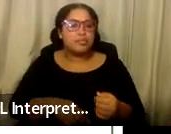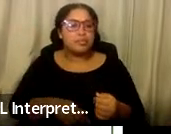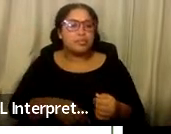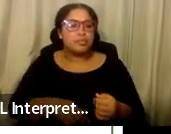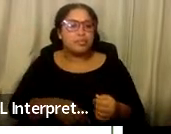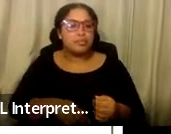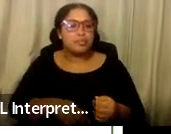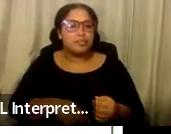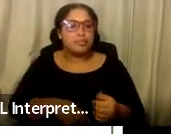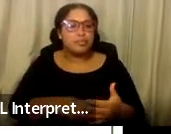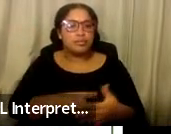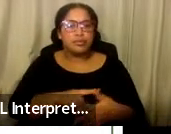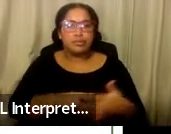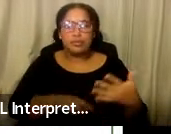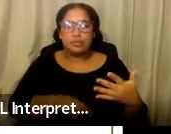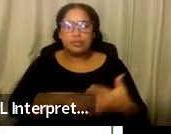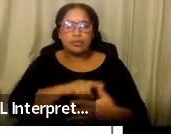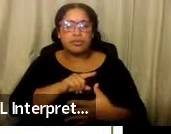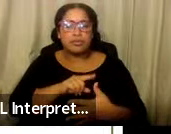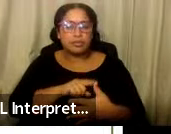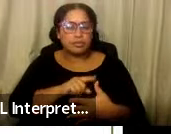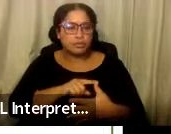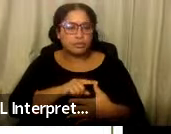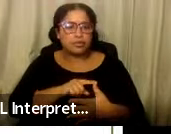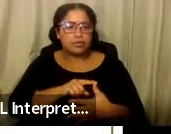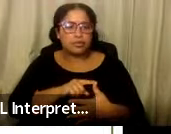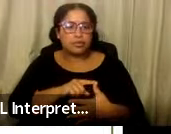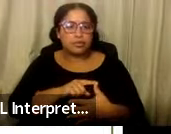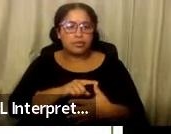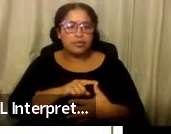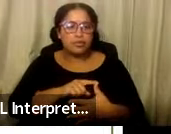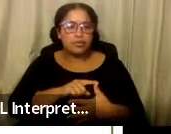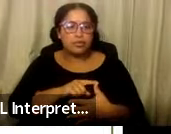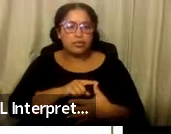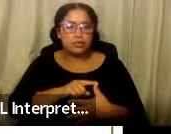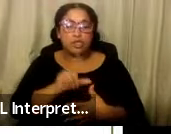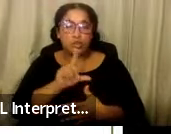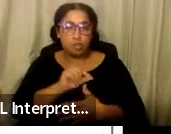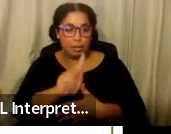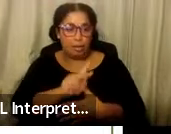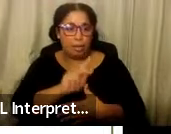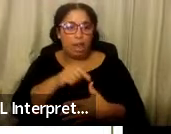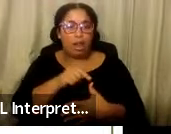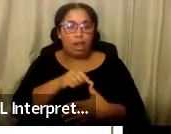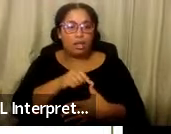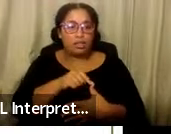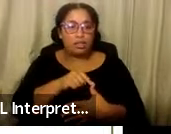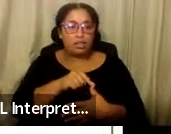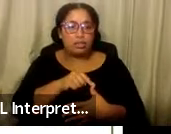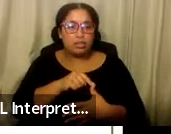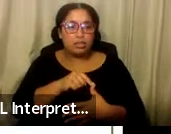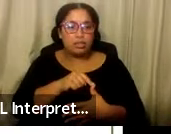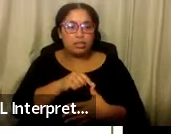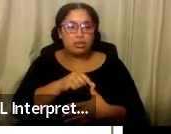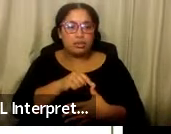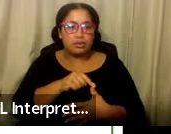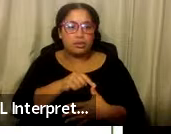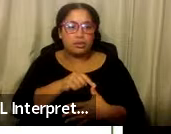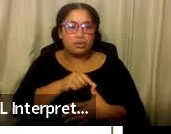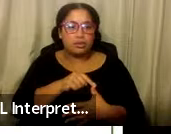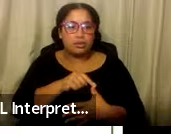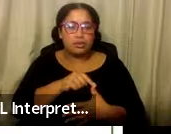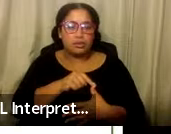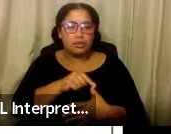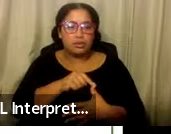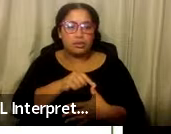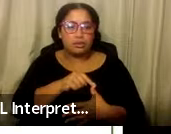Thank you, Marcy. So here's how the barrier sort of fell out. The 20 people of those 46 that we talked, or of